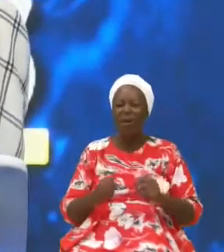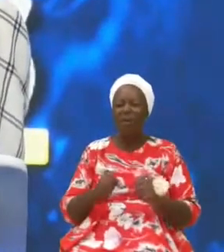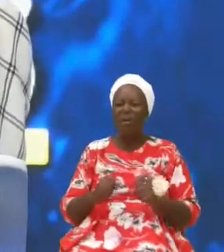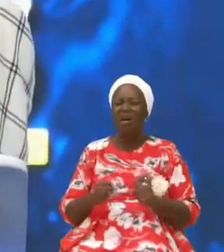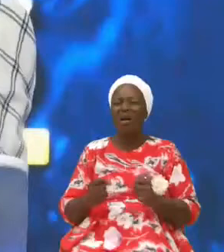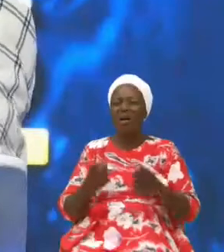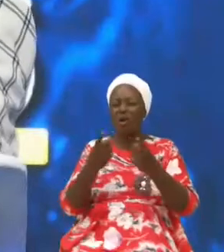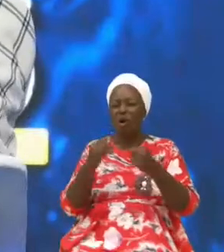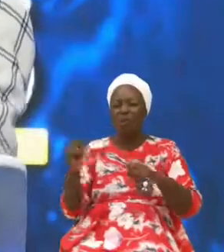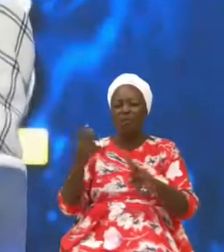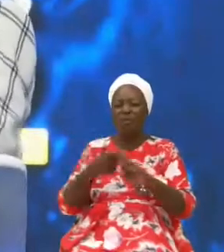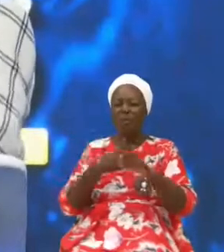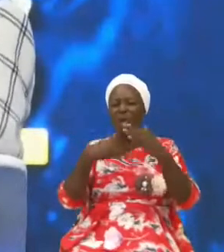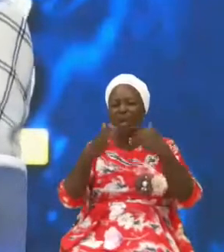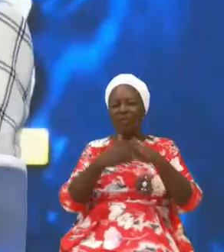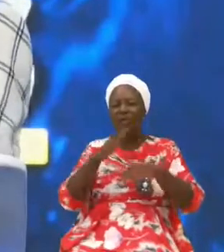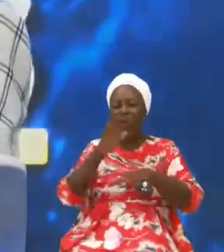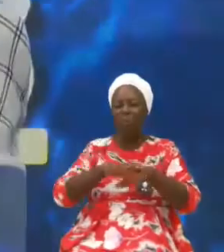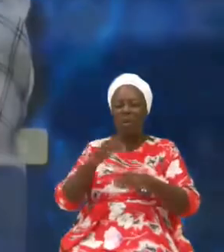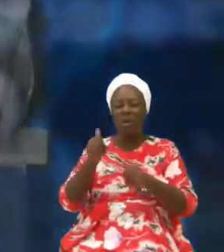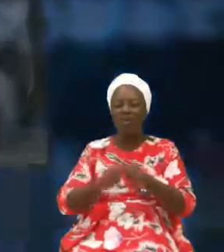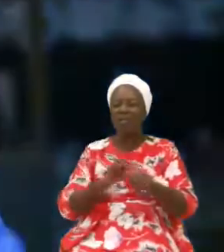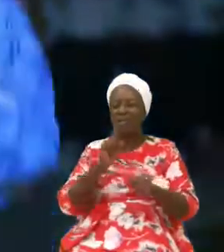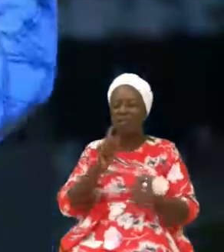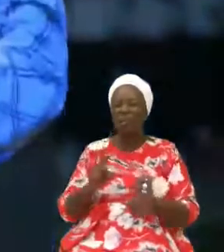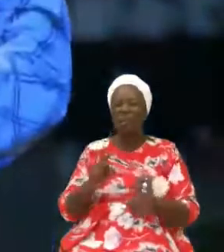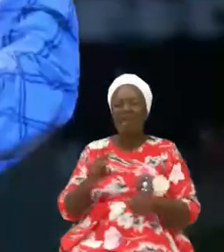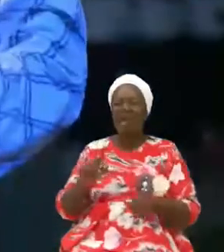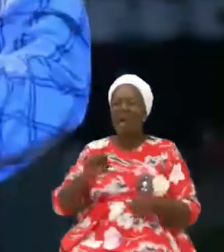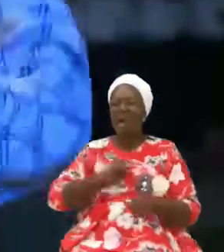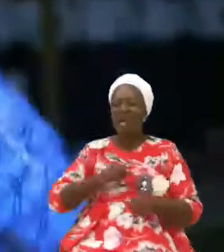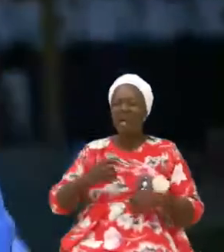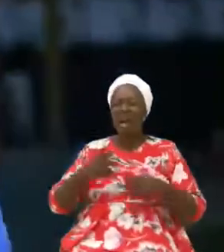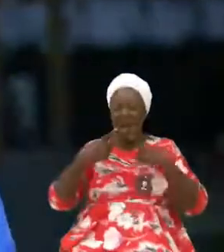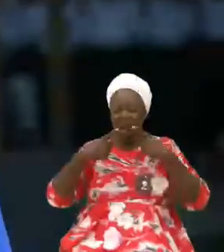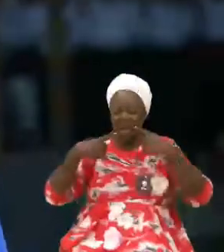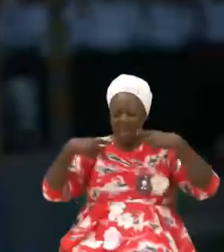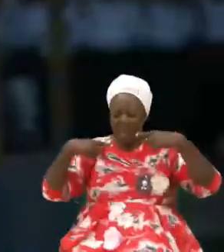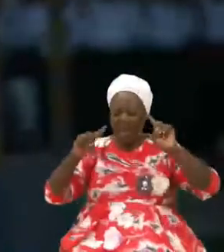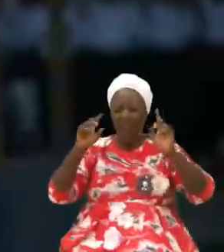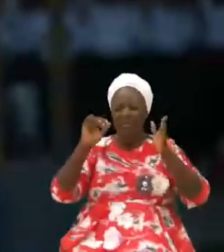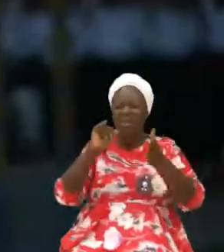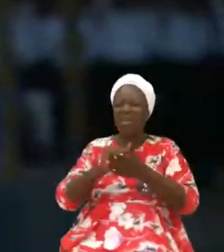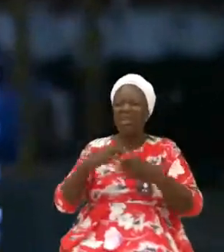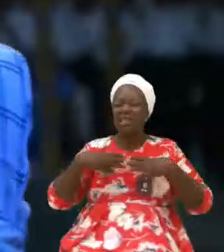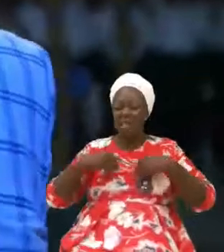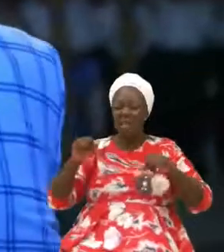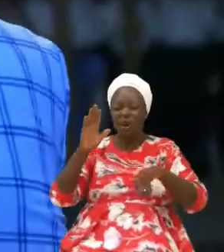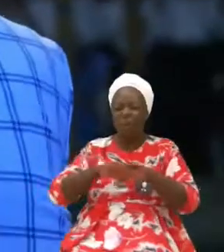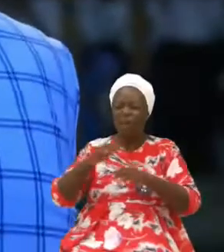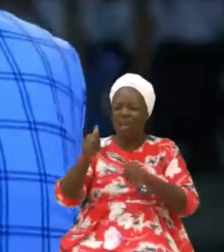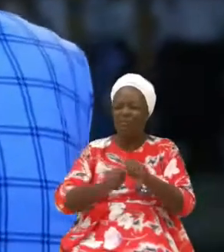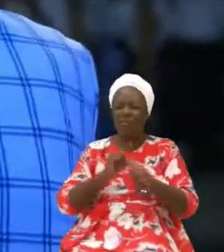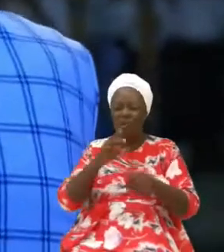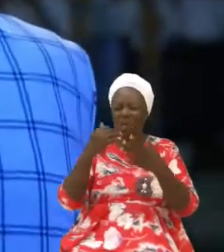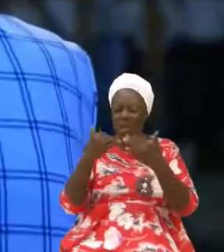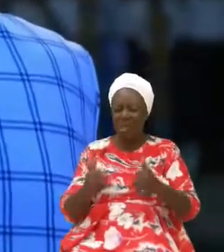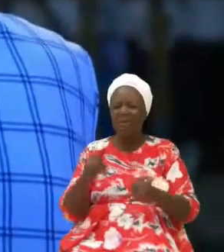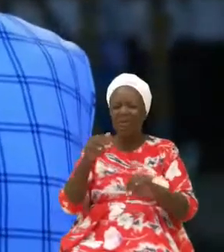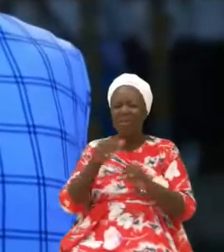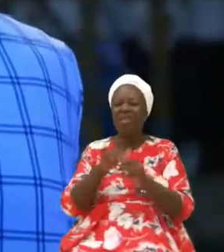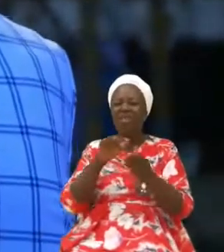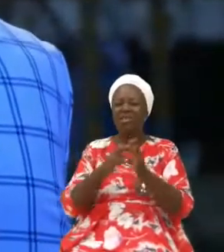restoration, we have the supernatural power coming from heaven upon everyone. I pronounce your